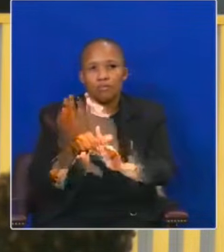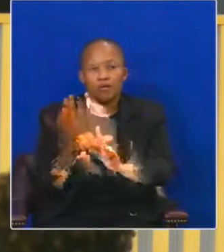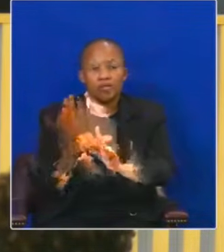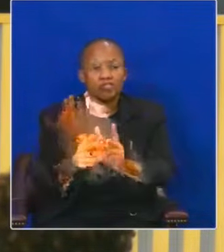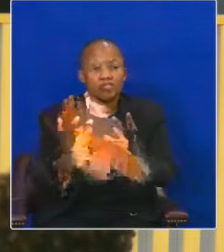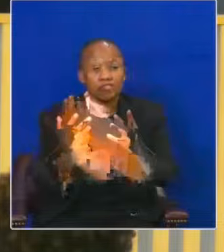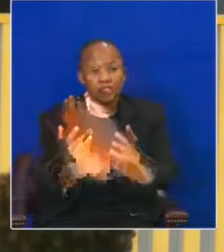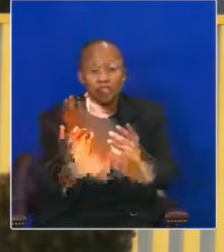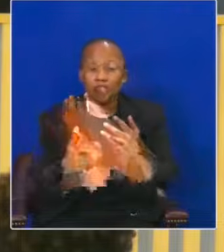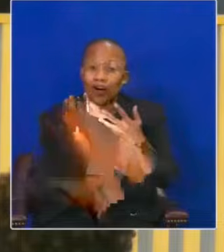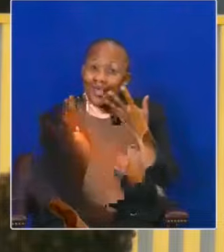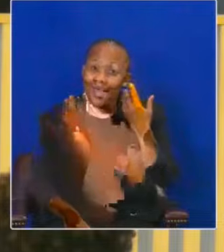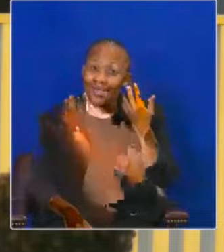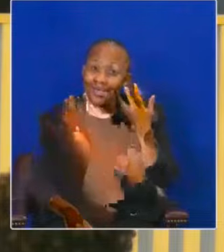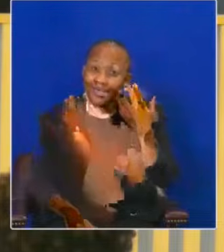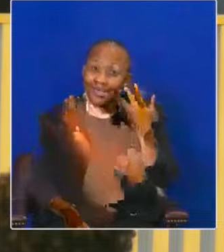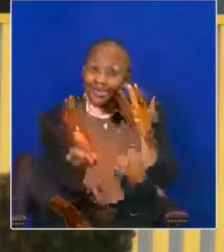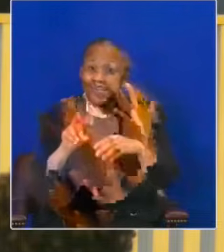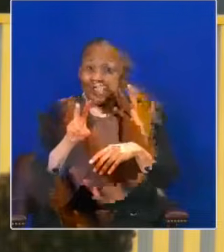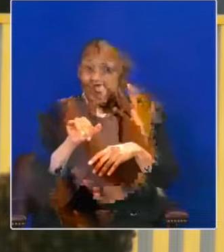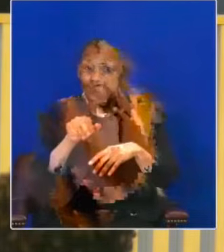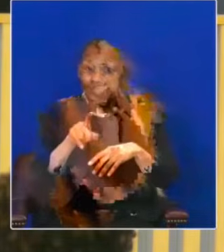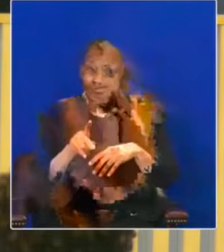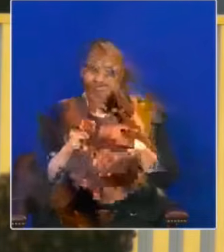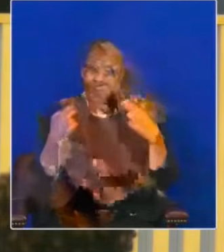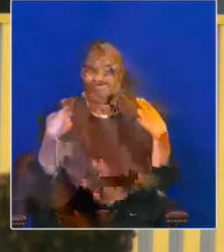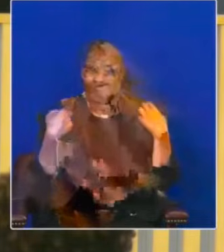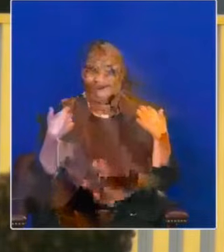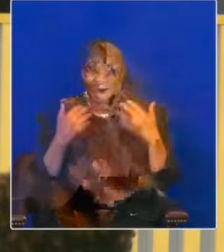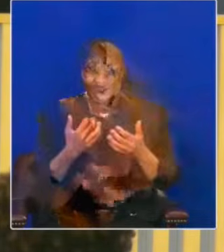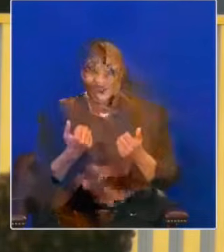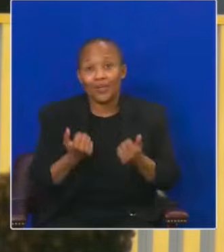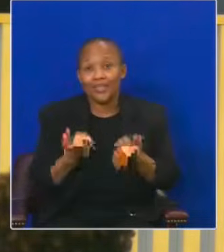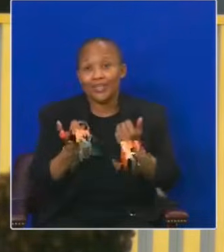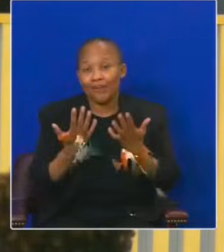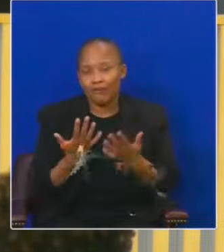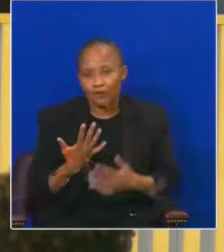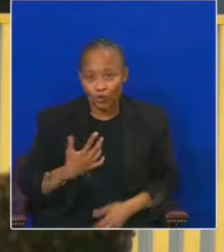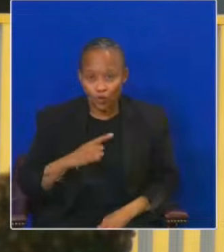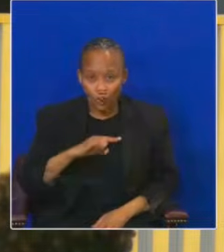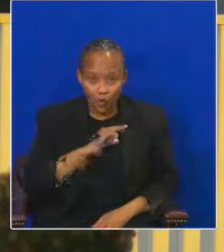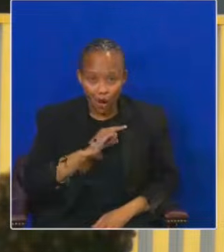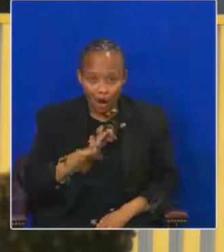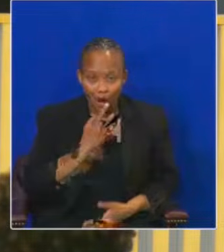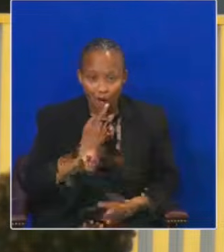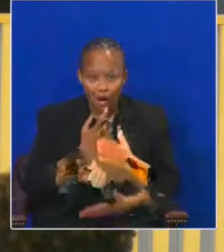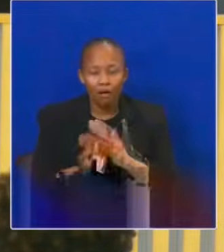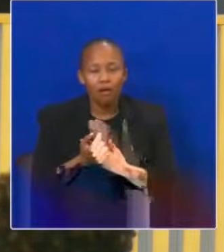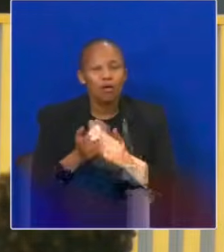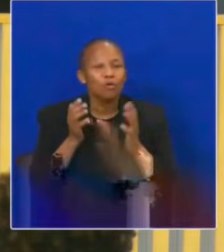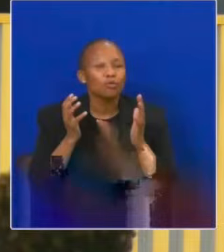Services, because this was an announced